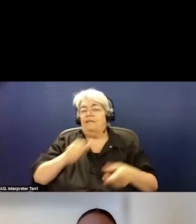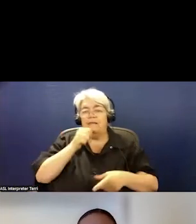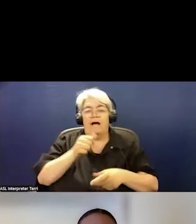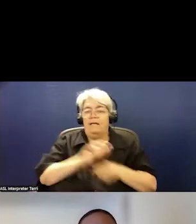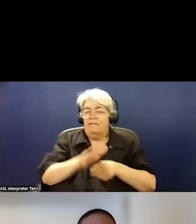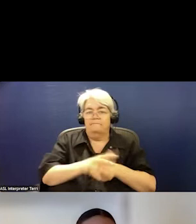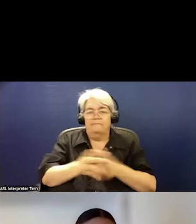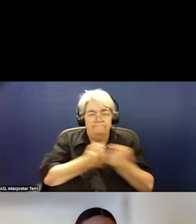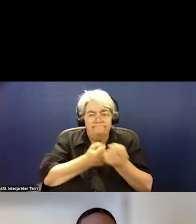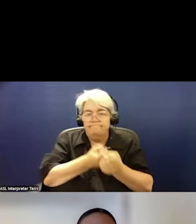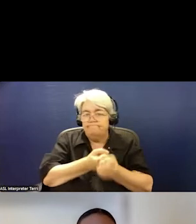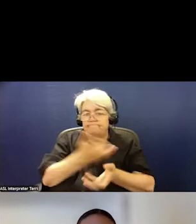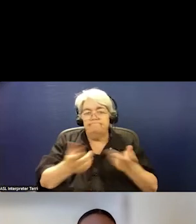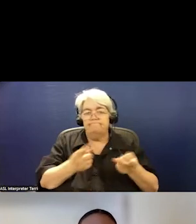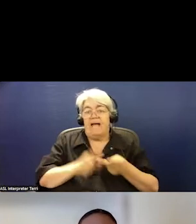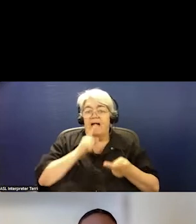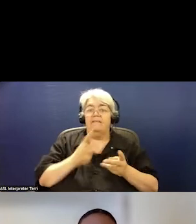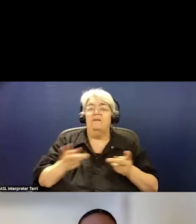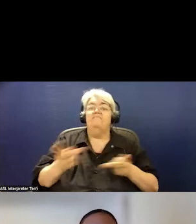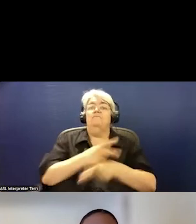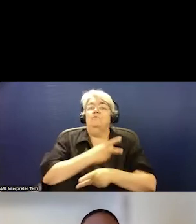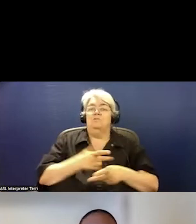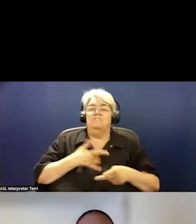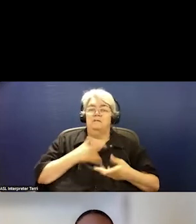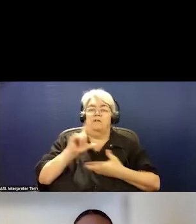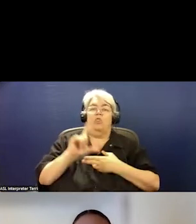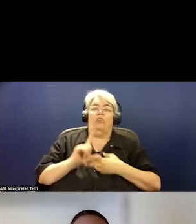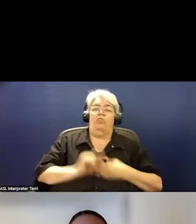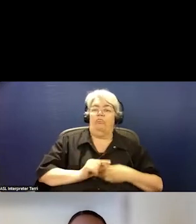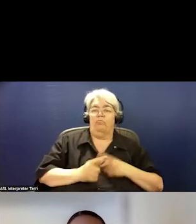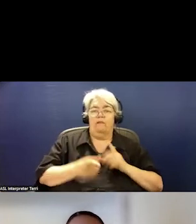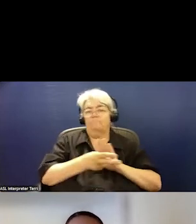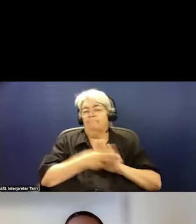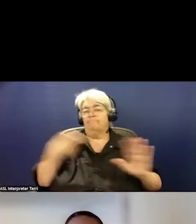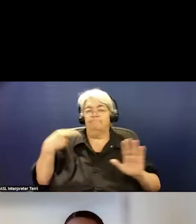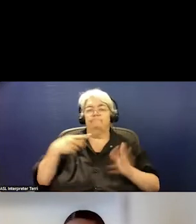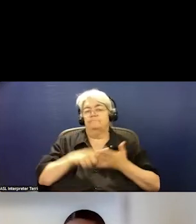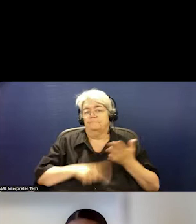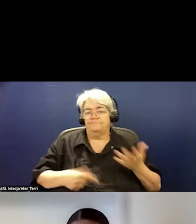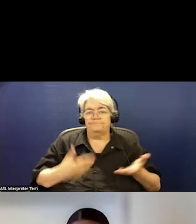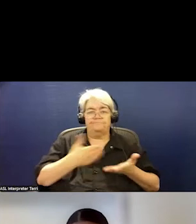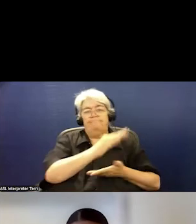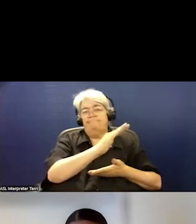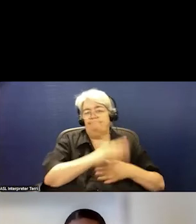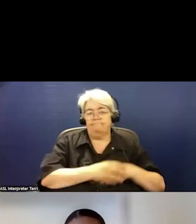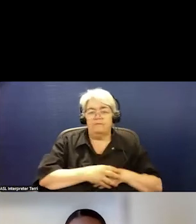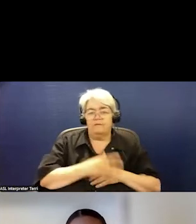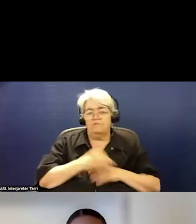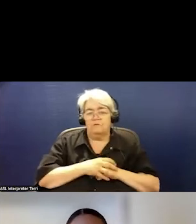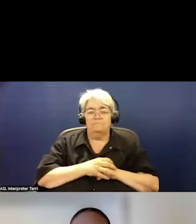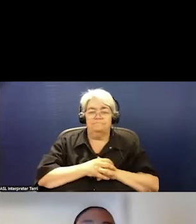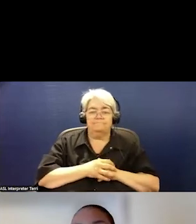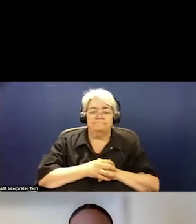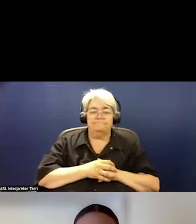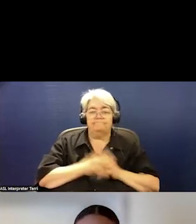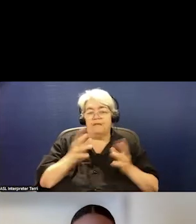think further stigmatizing, further kind of like made them marginalized in these areas. So I'll just finish off with that. I